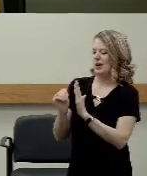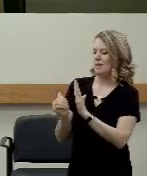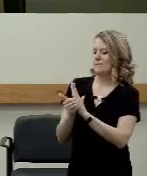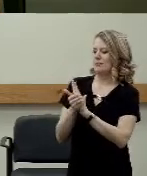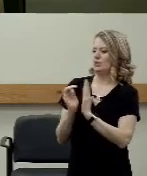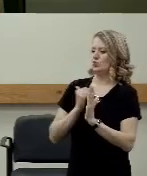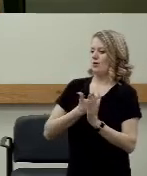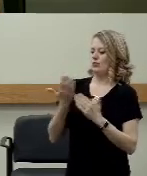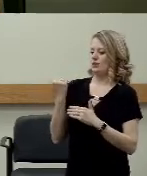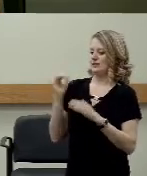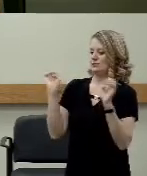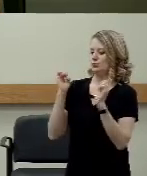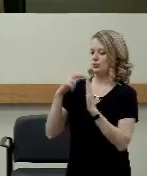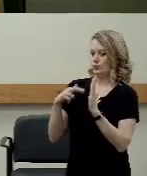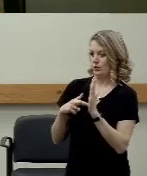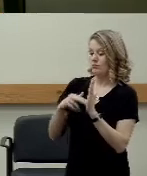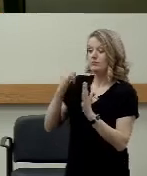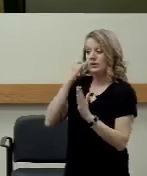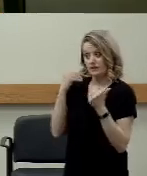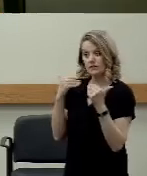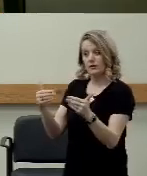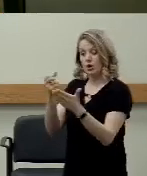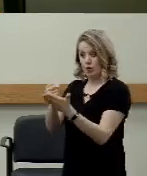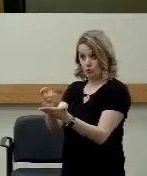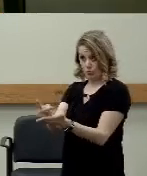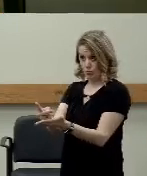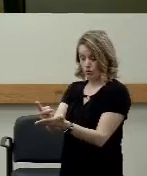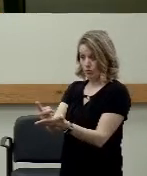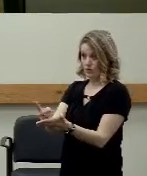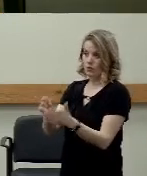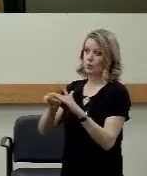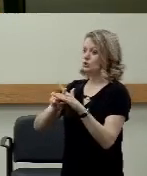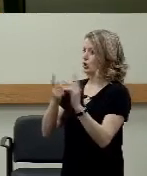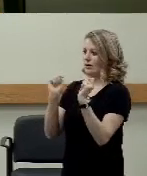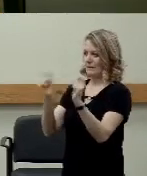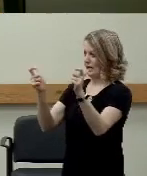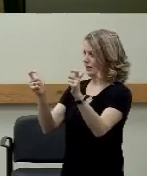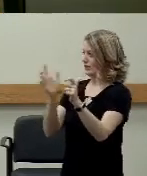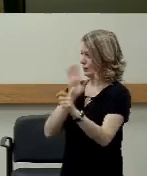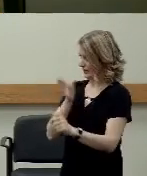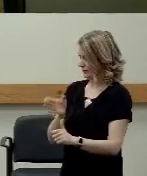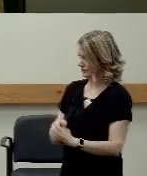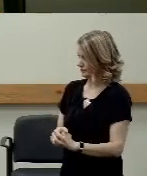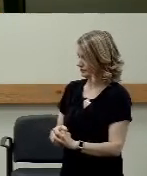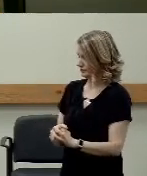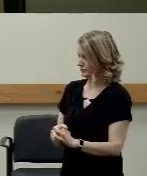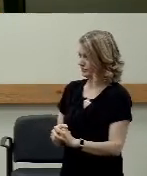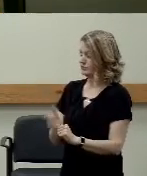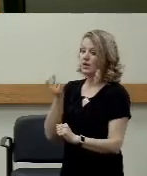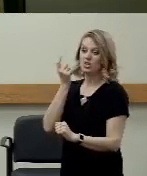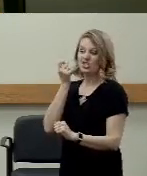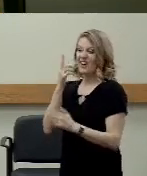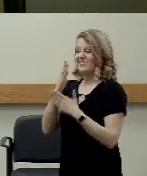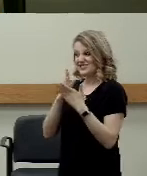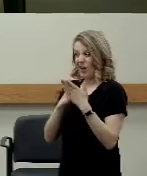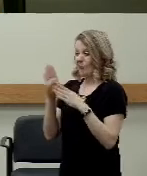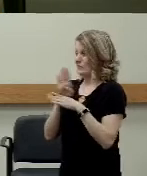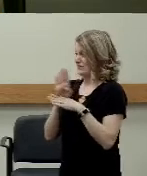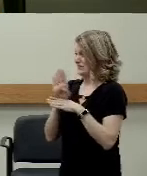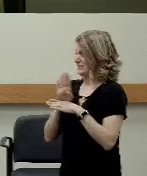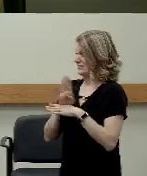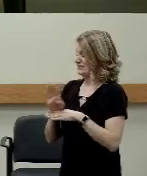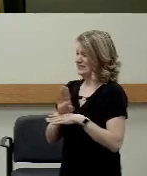And should they approve this, it will be effective immediately. Now, understanding some of these businesses,